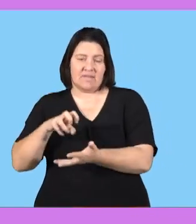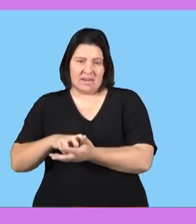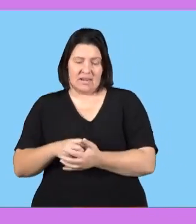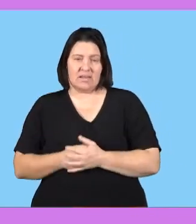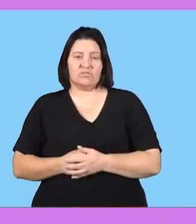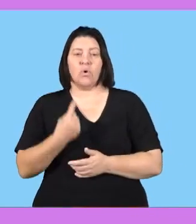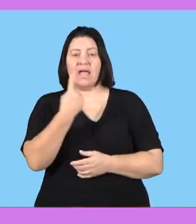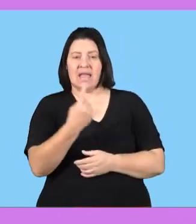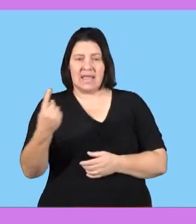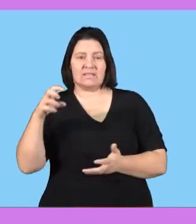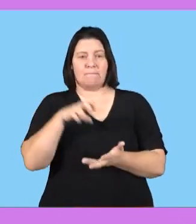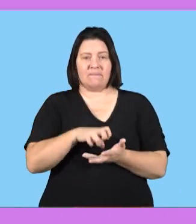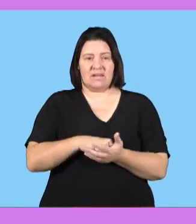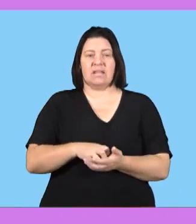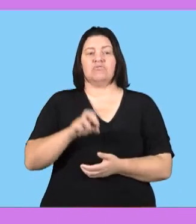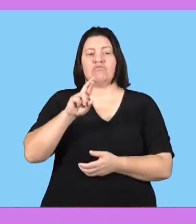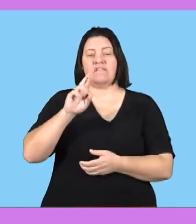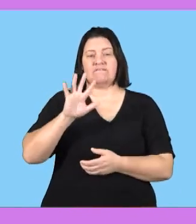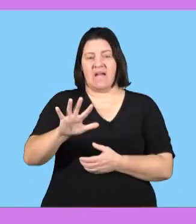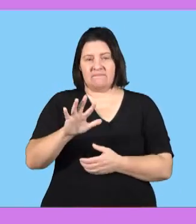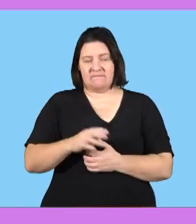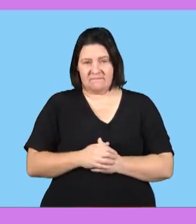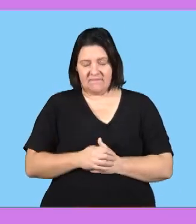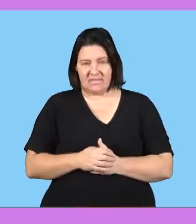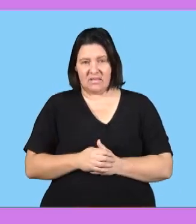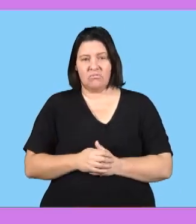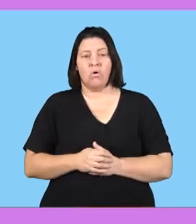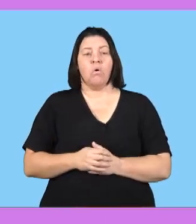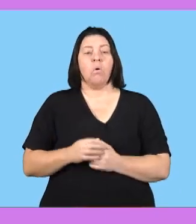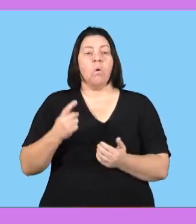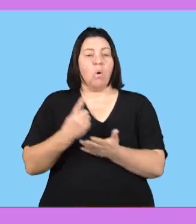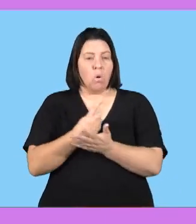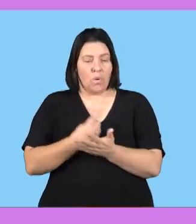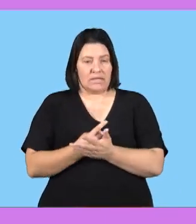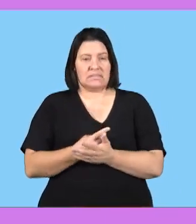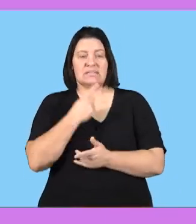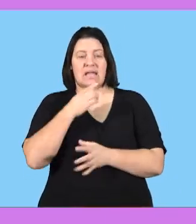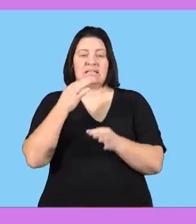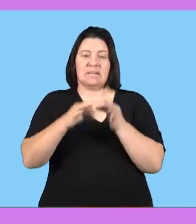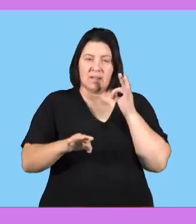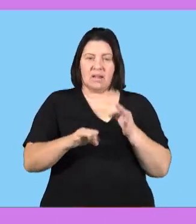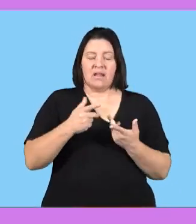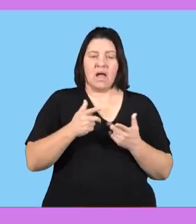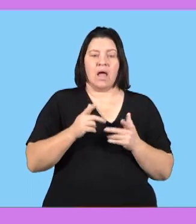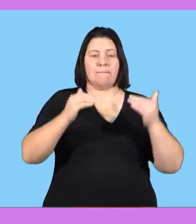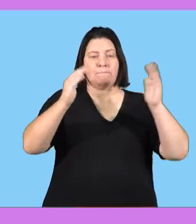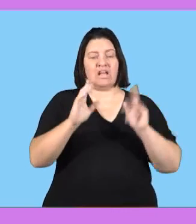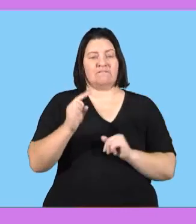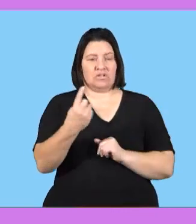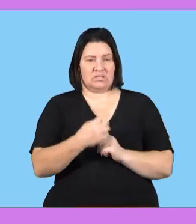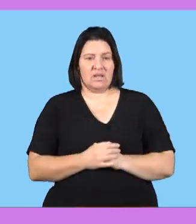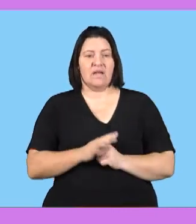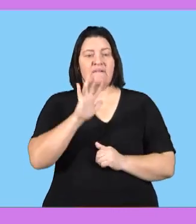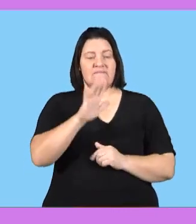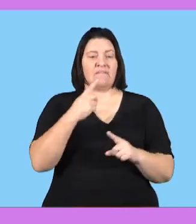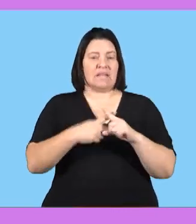muffins, because each muffin is 5 rand. Then I want to say, always simplify the values in the brackets first. 5